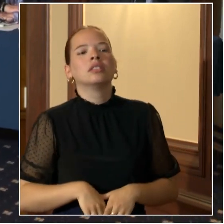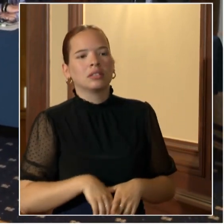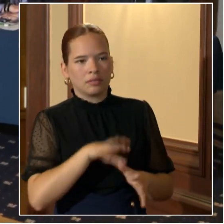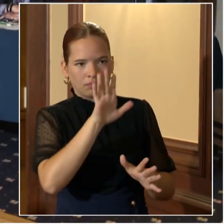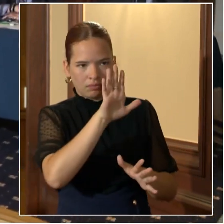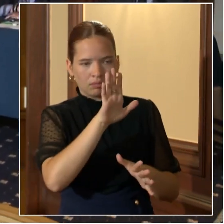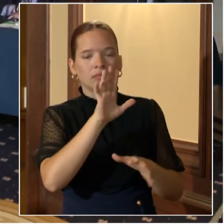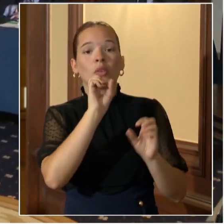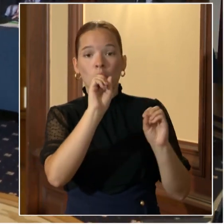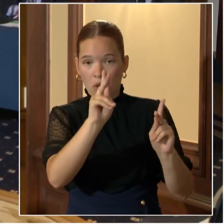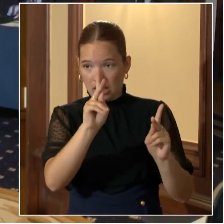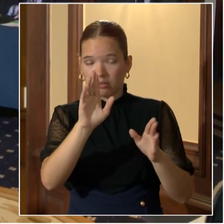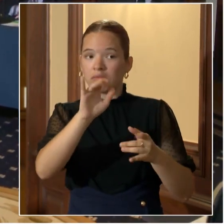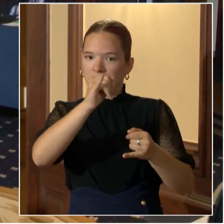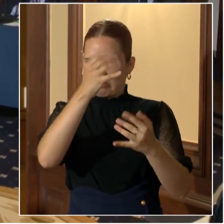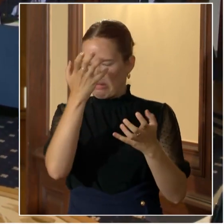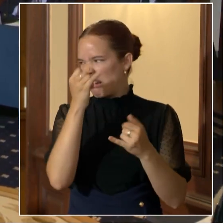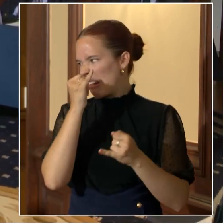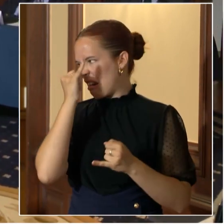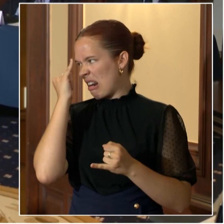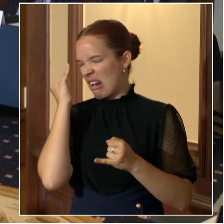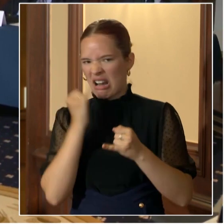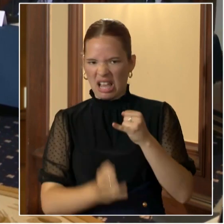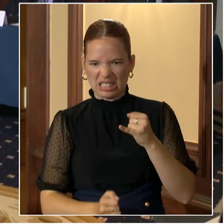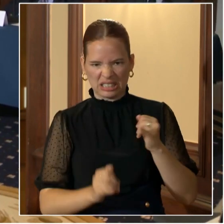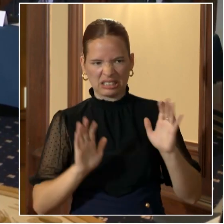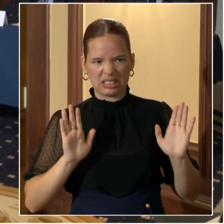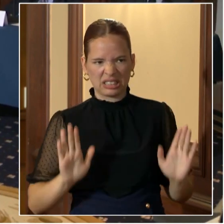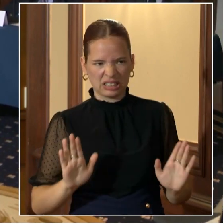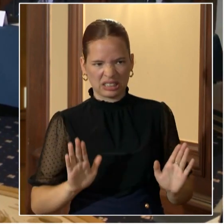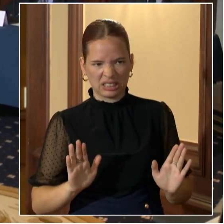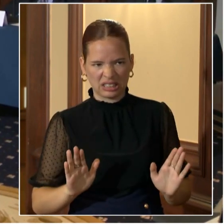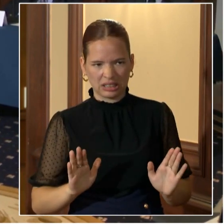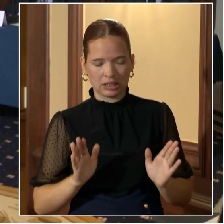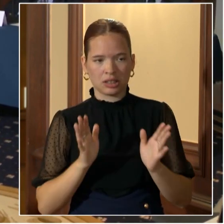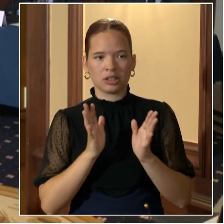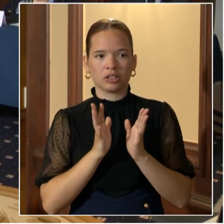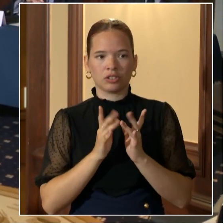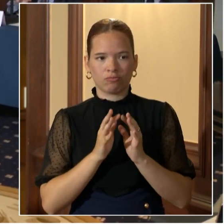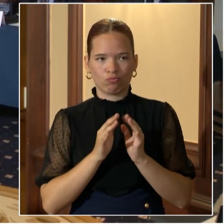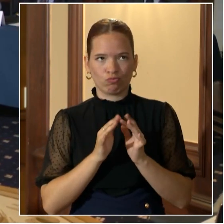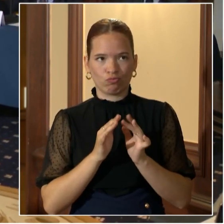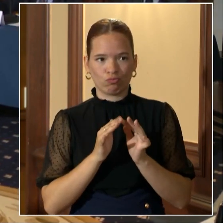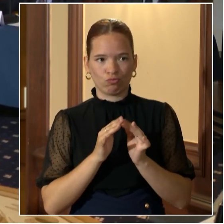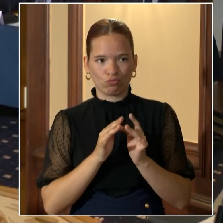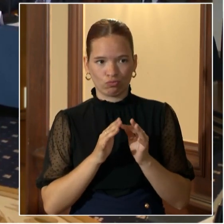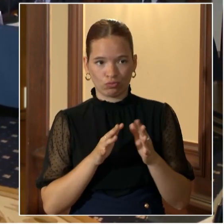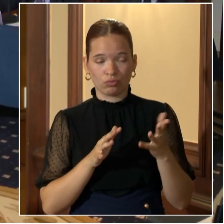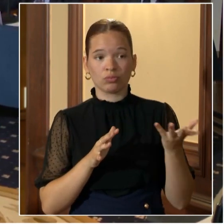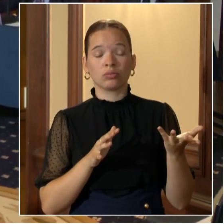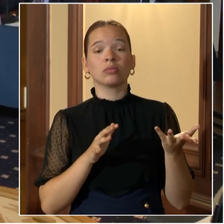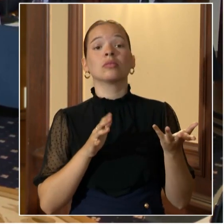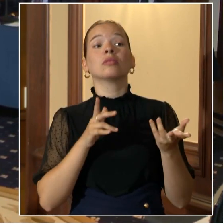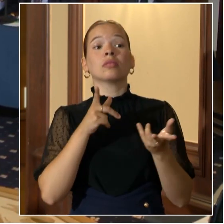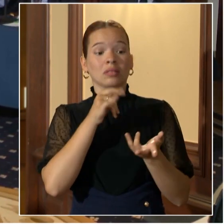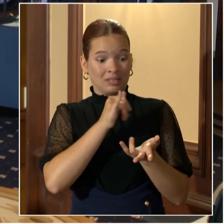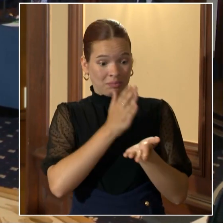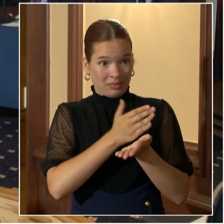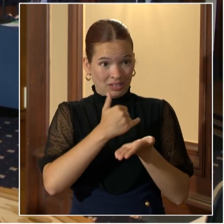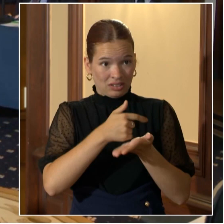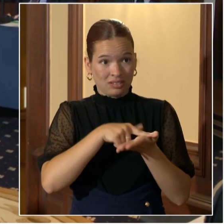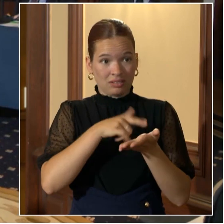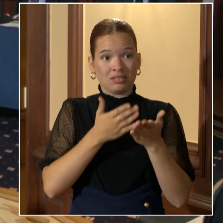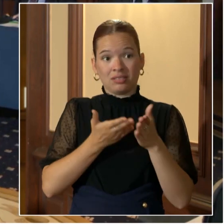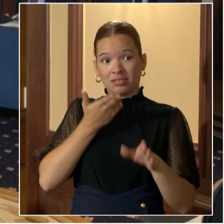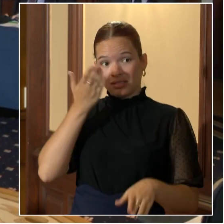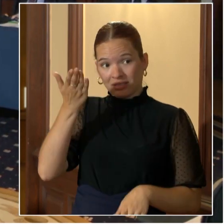didn't follow your presentations on the budget that I sent and the council recently voted on for